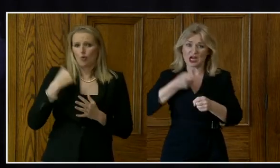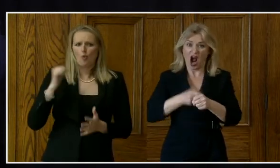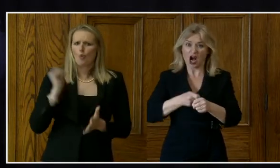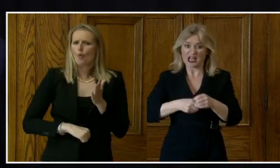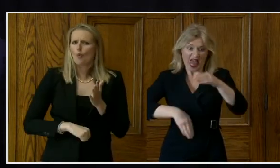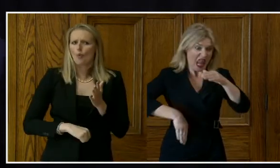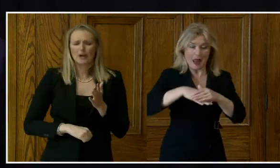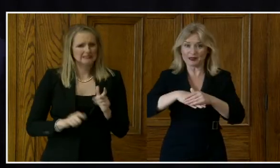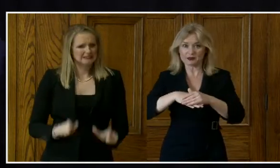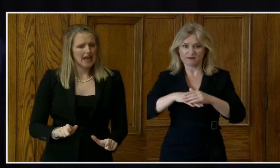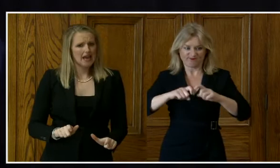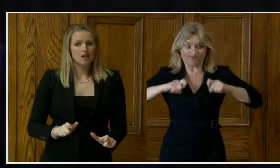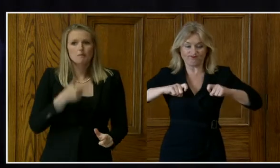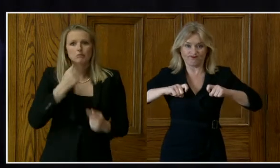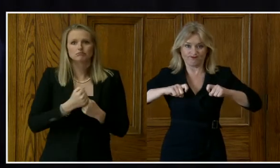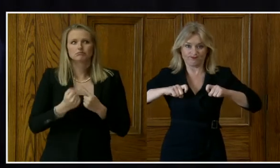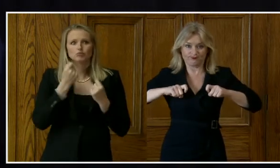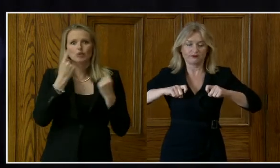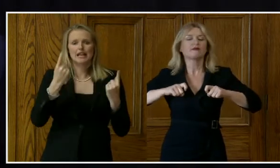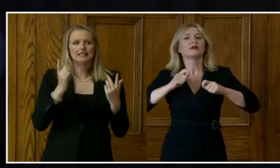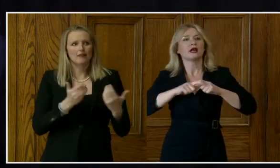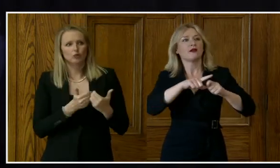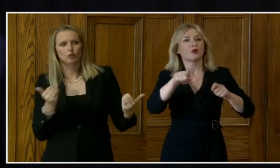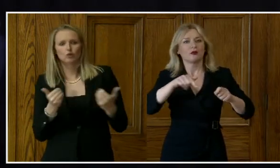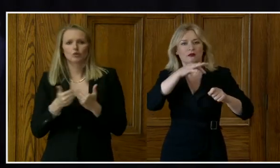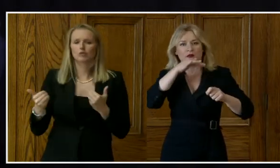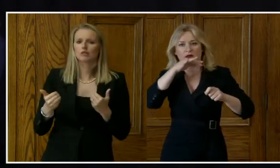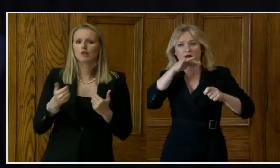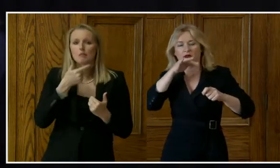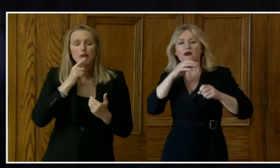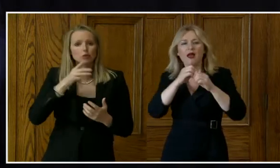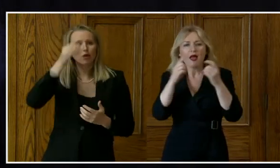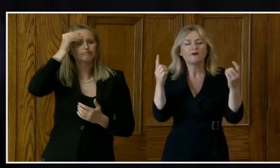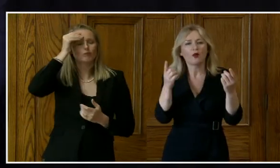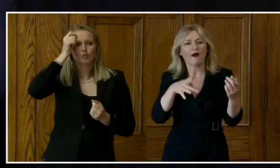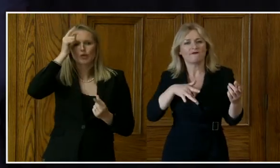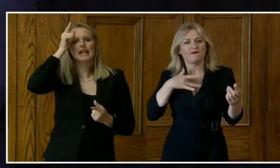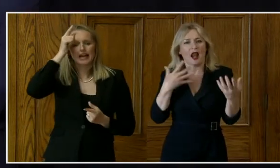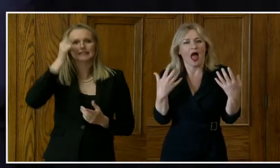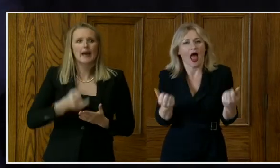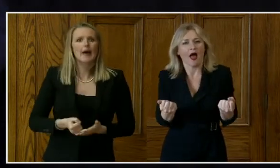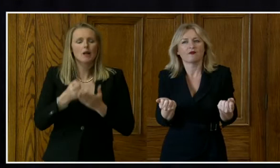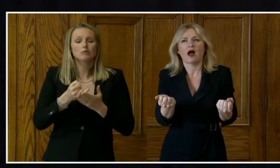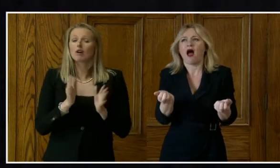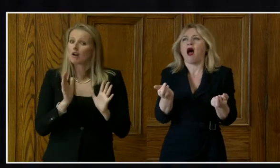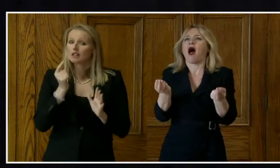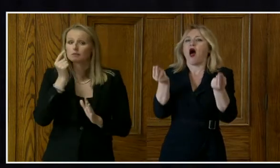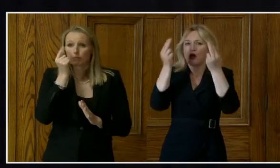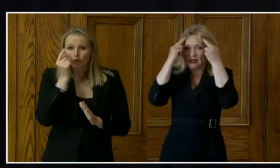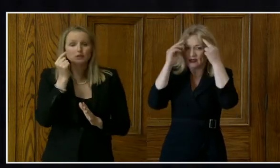message, and particularly the message on social distancing. Now that they've got the message, I believe that we can keep people with